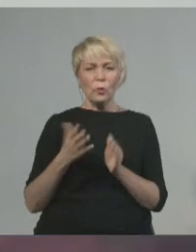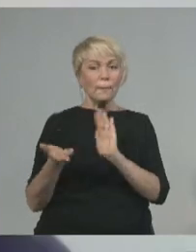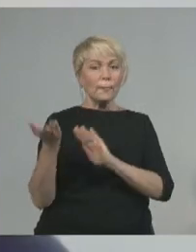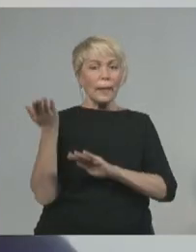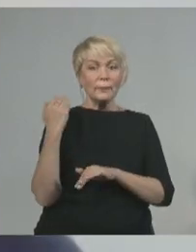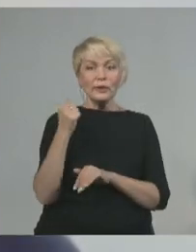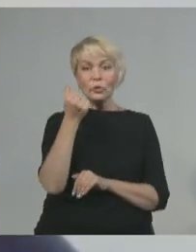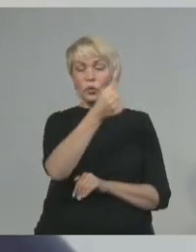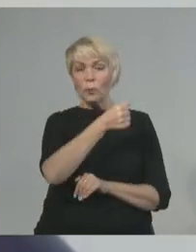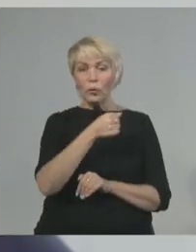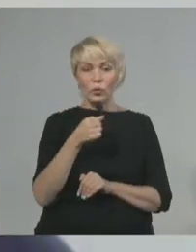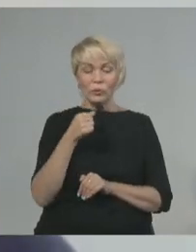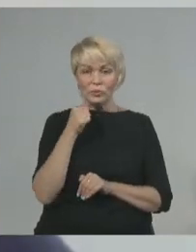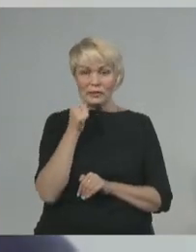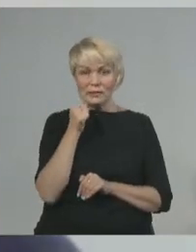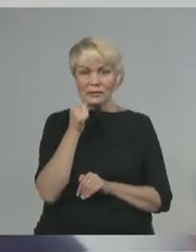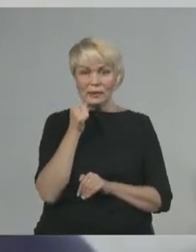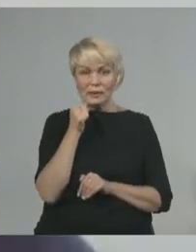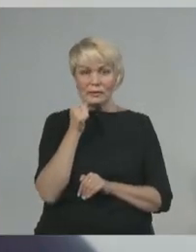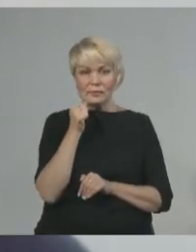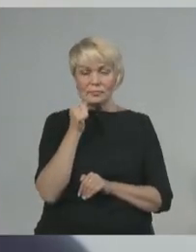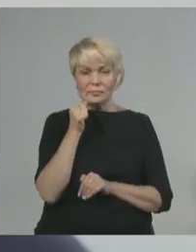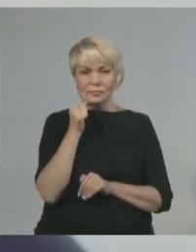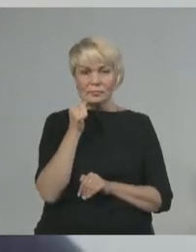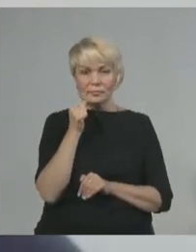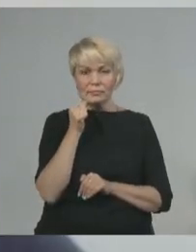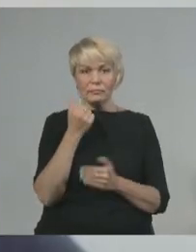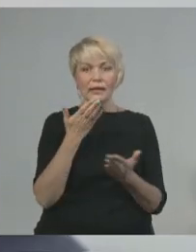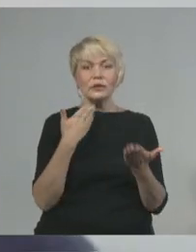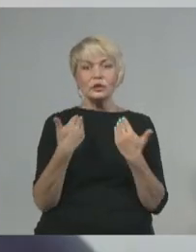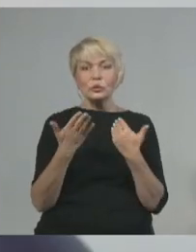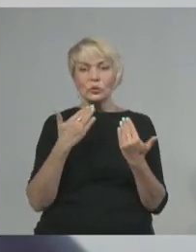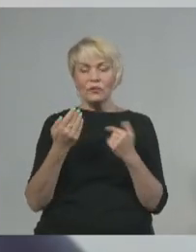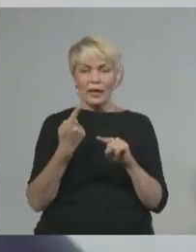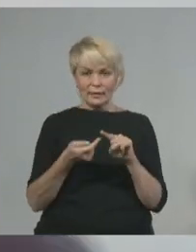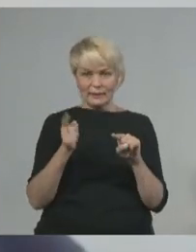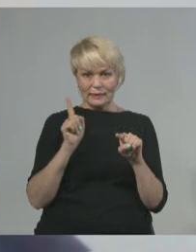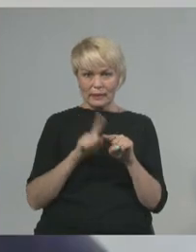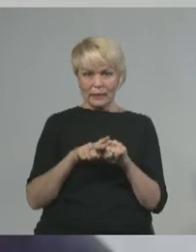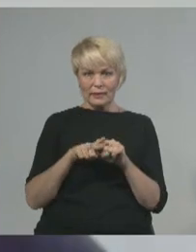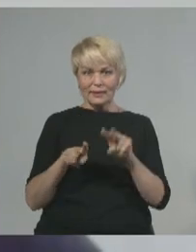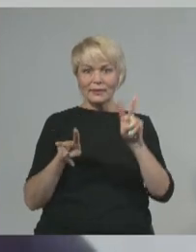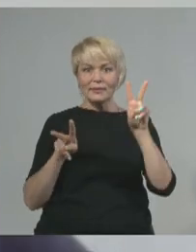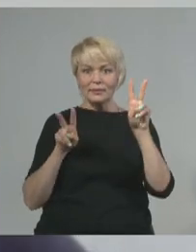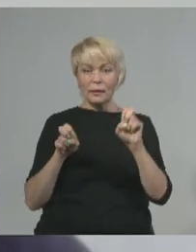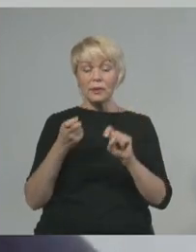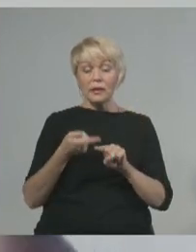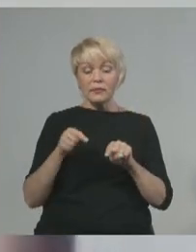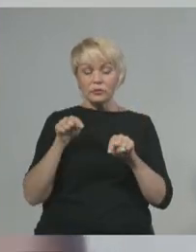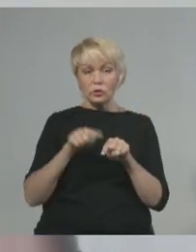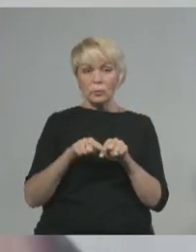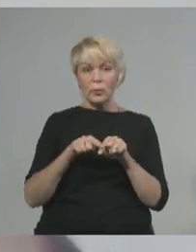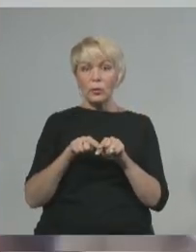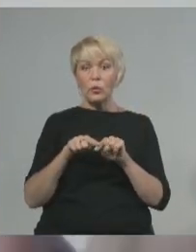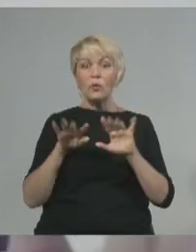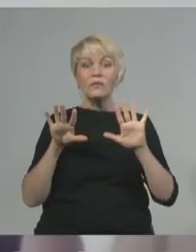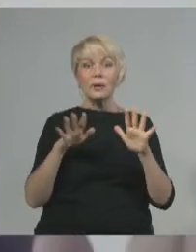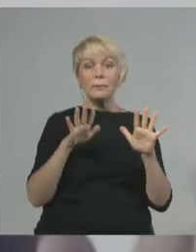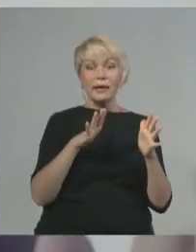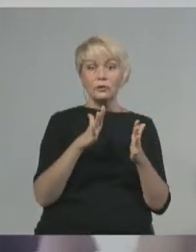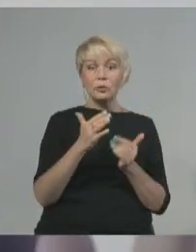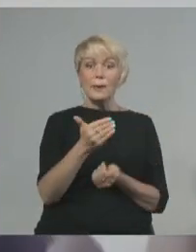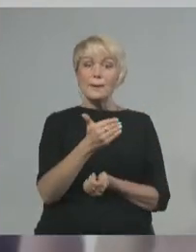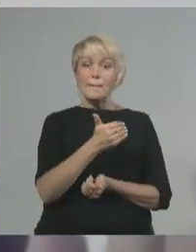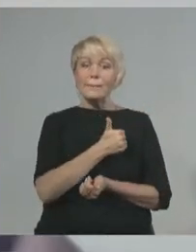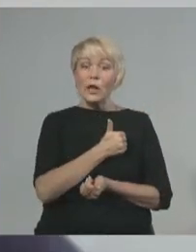cases right so what we aim is for example in this case uh to put people that is have strong beliefs